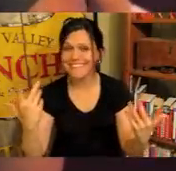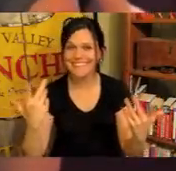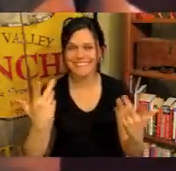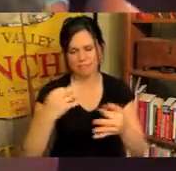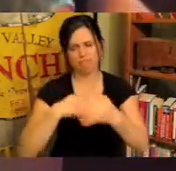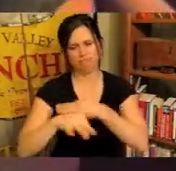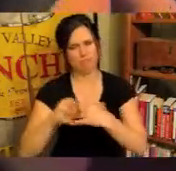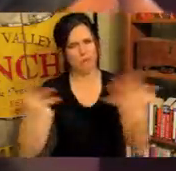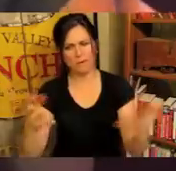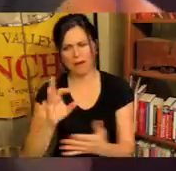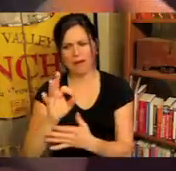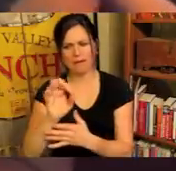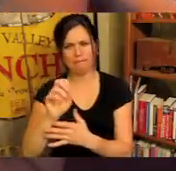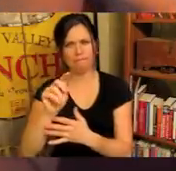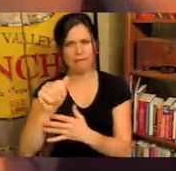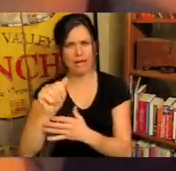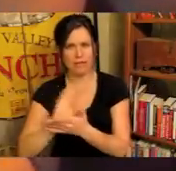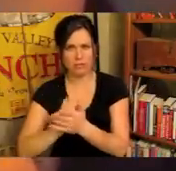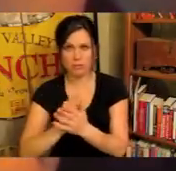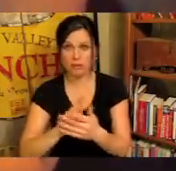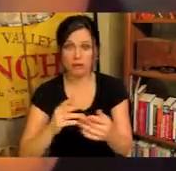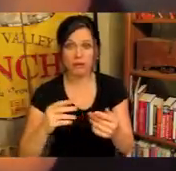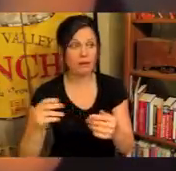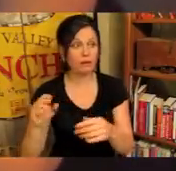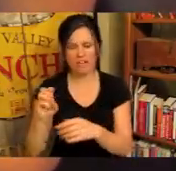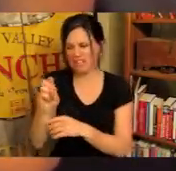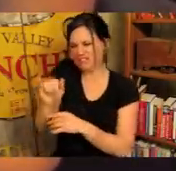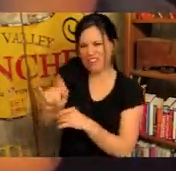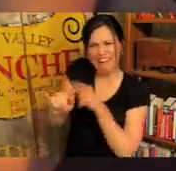cheese. But it's awesome. Traditionally, though,